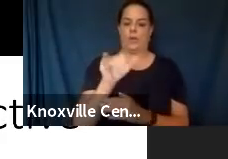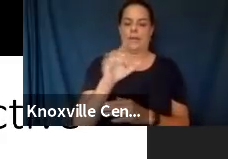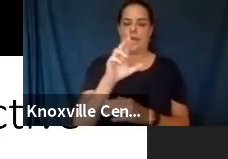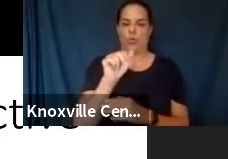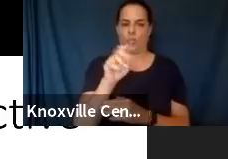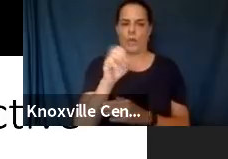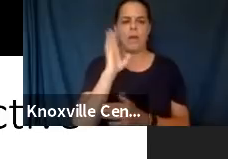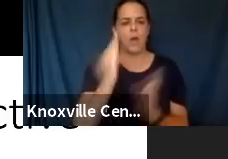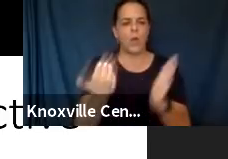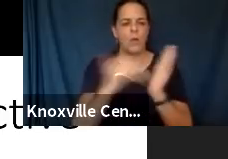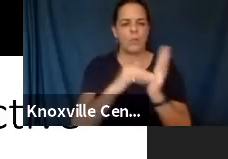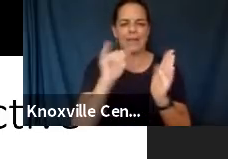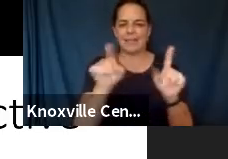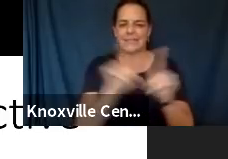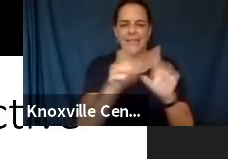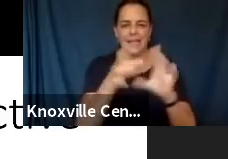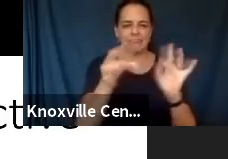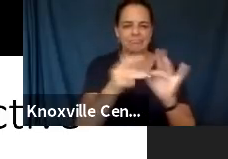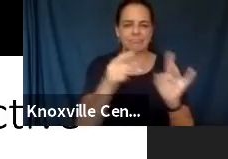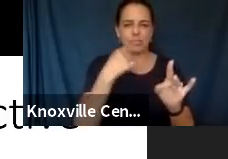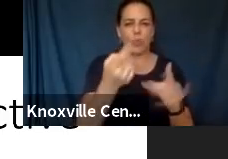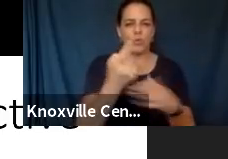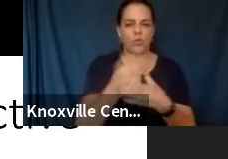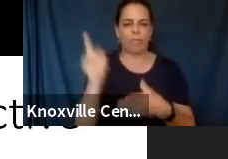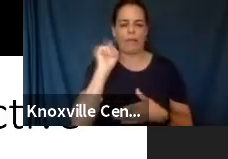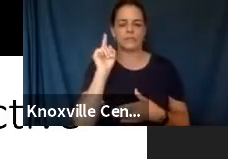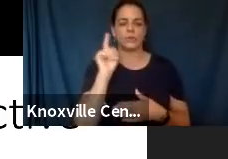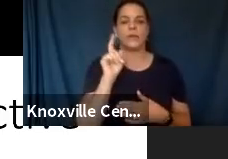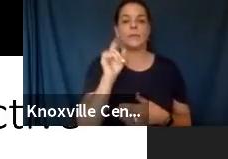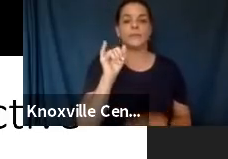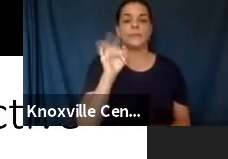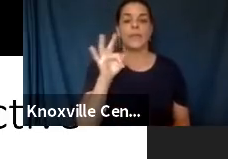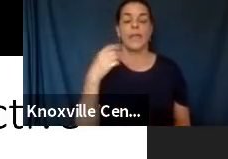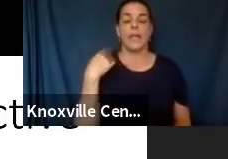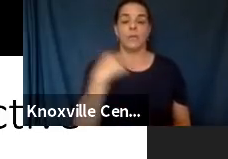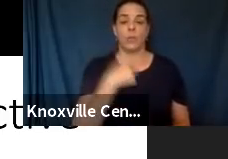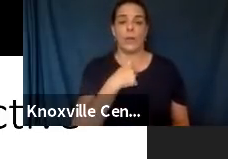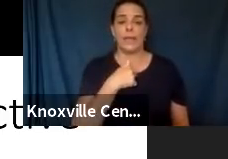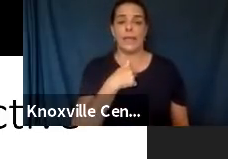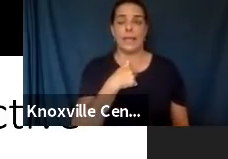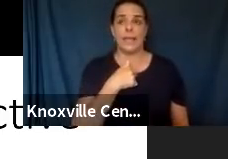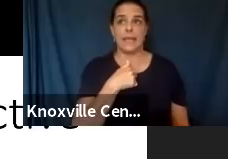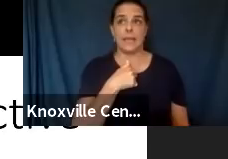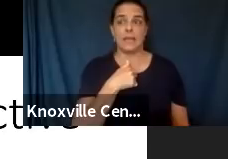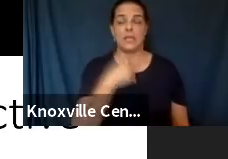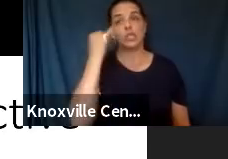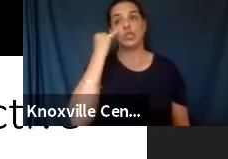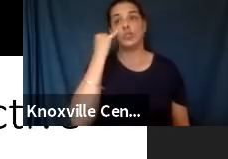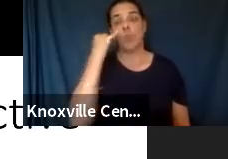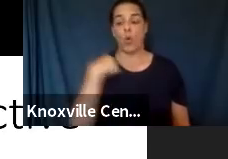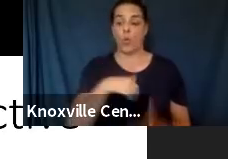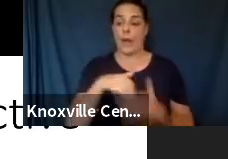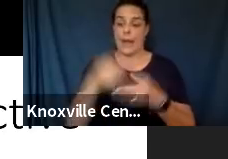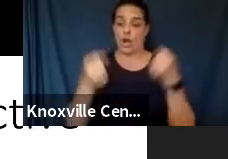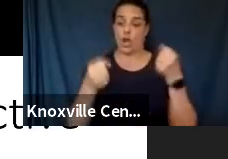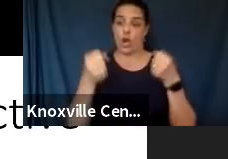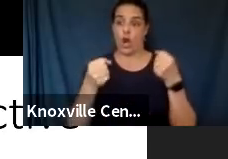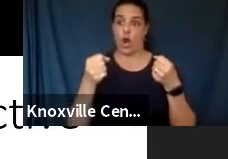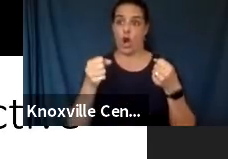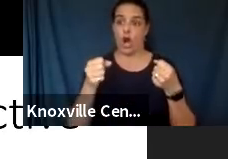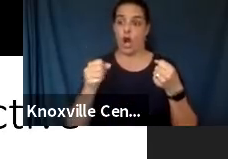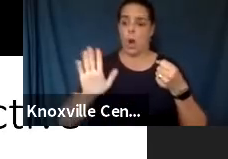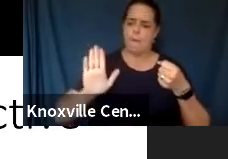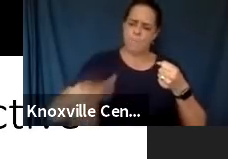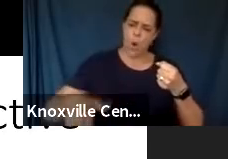repeat the analogy I gave last time, is that if we're in a car and our foot was completely down on